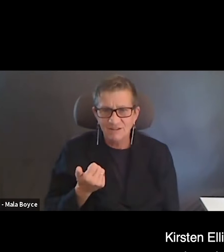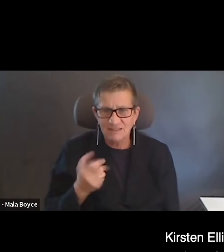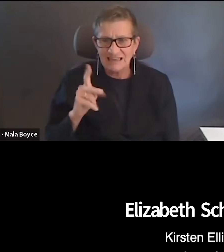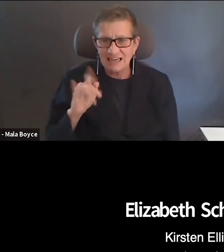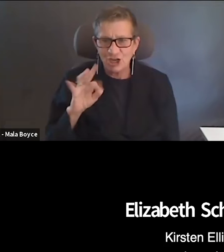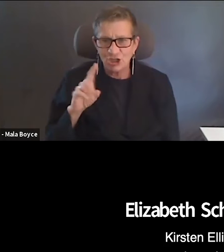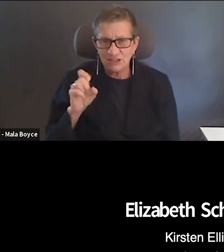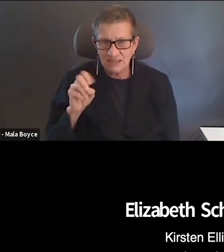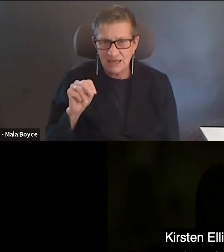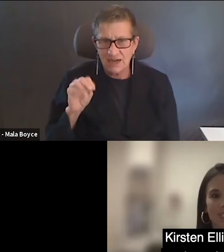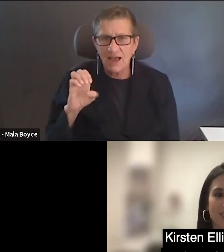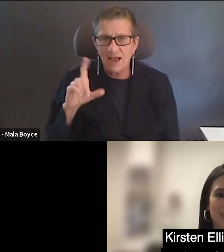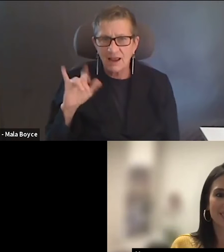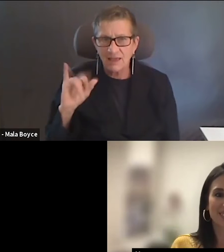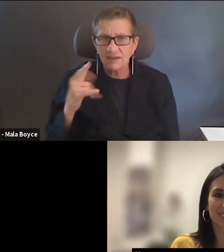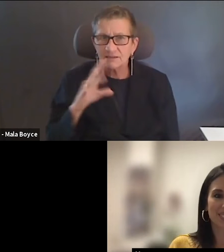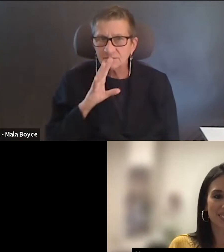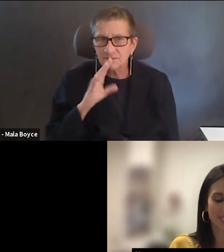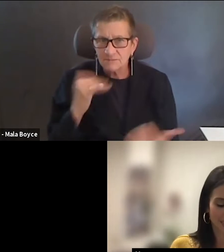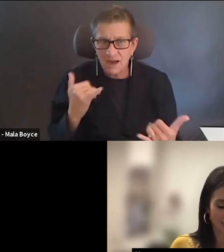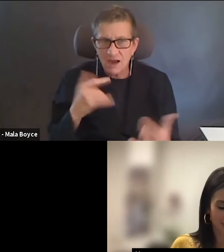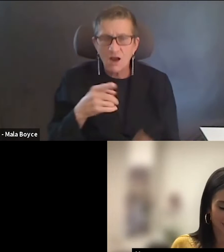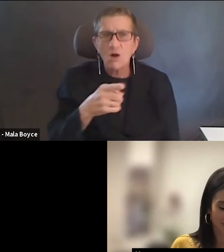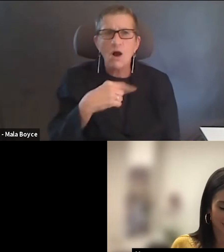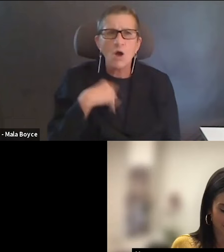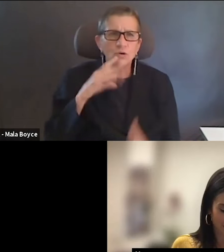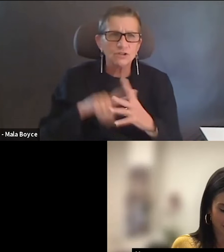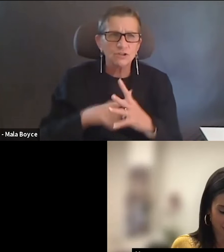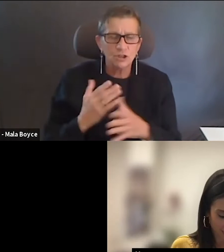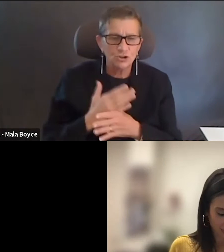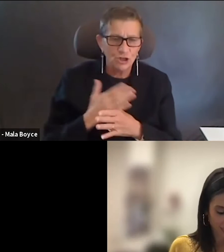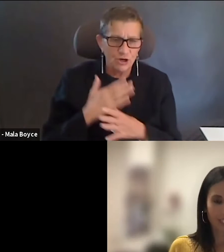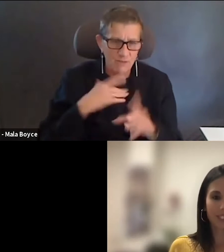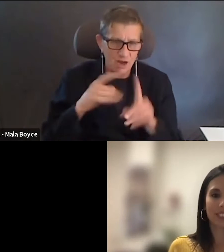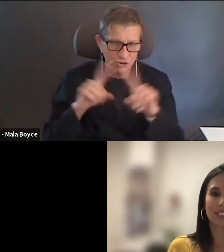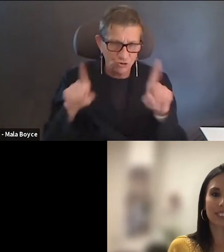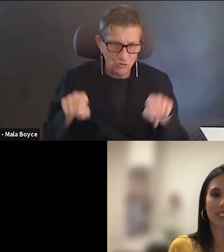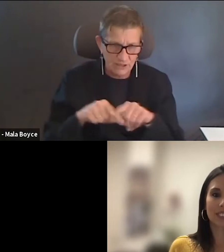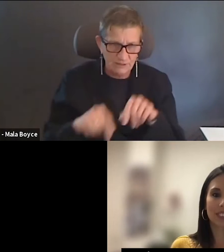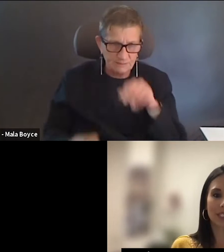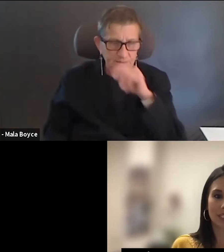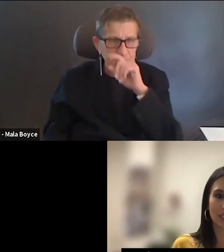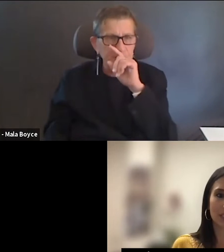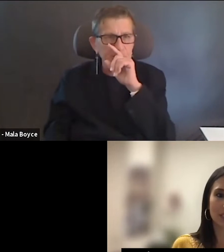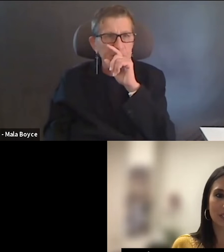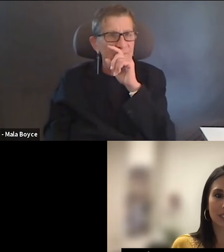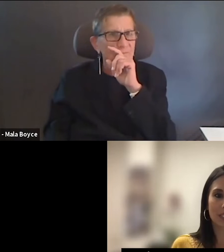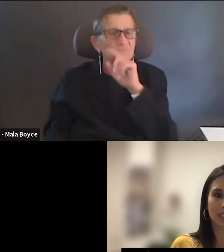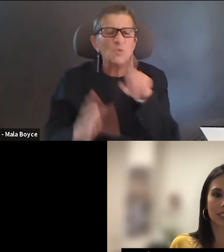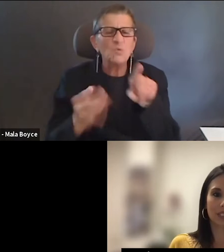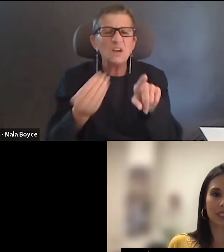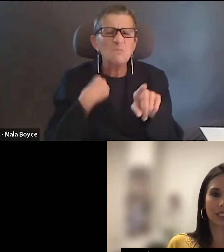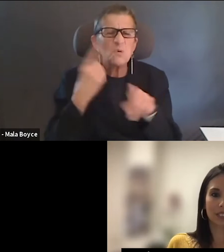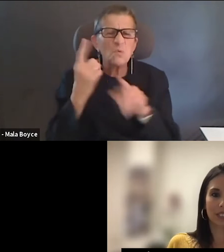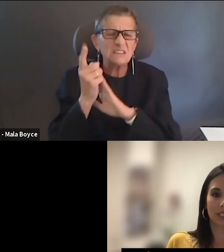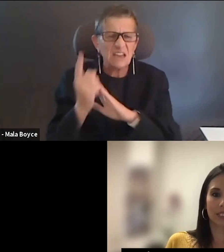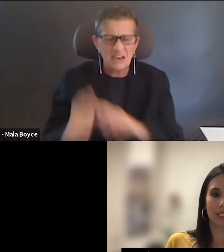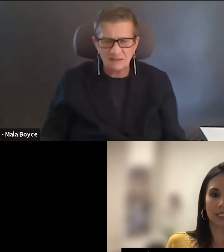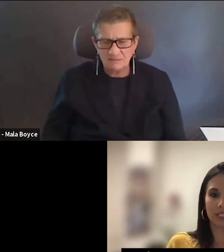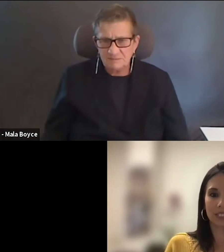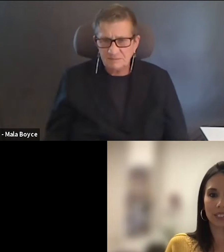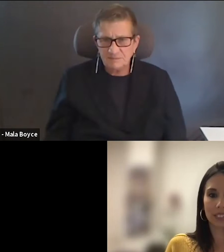Kirsten Elling speaking again, and I'm gonna start sharing my screen. So give me 1 second while I